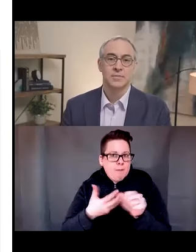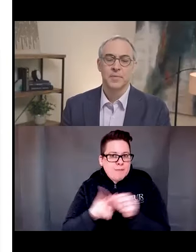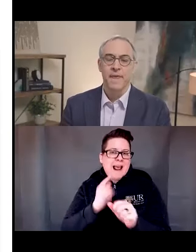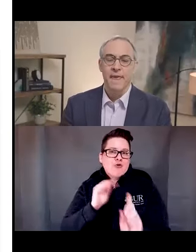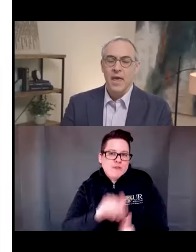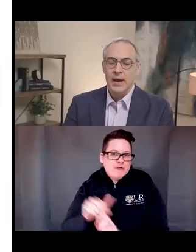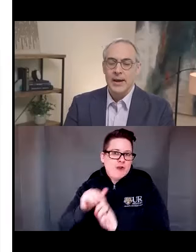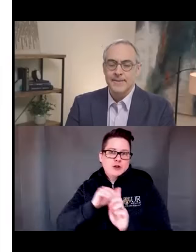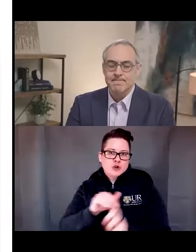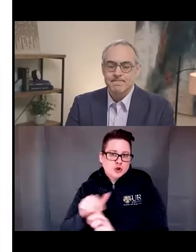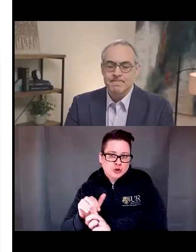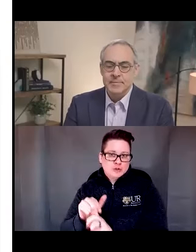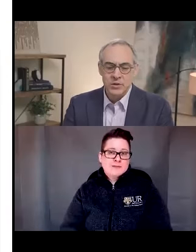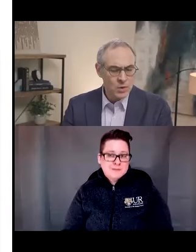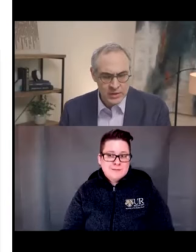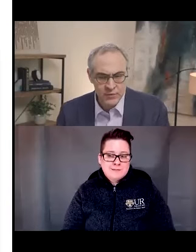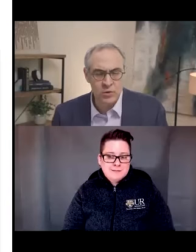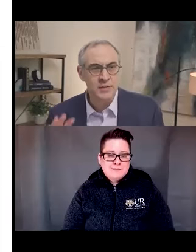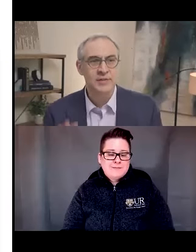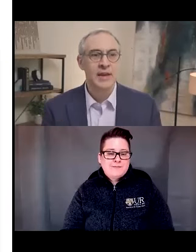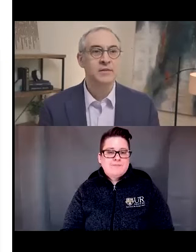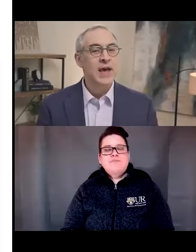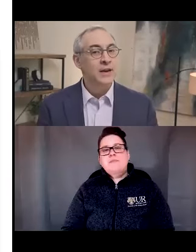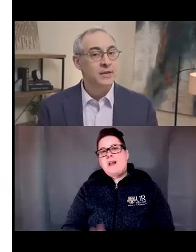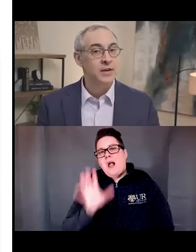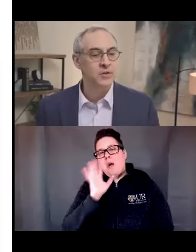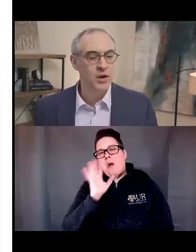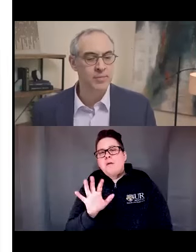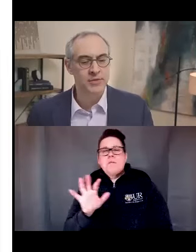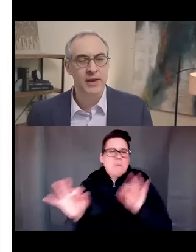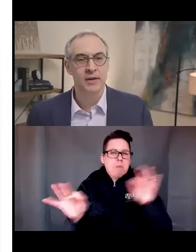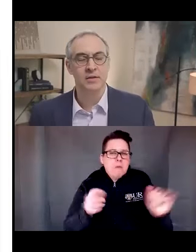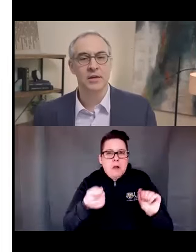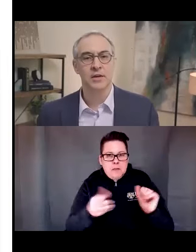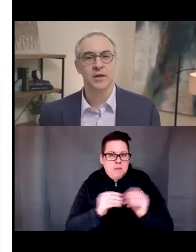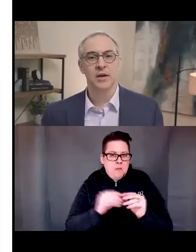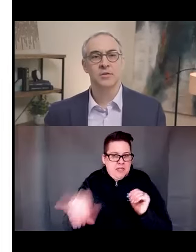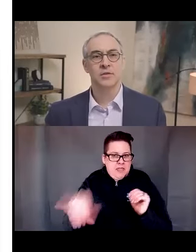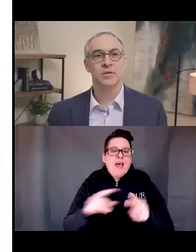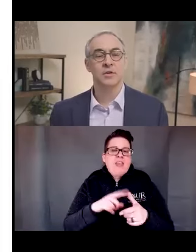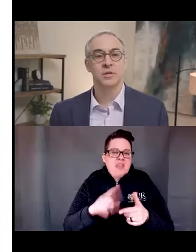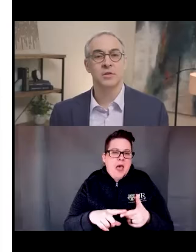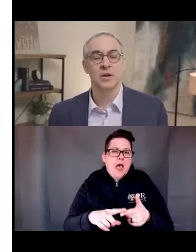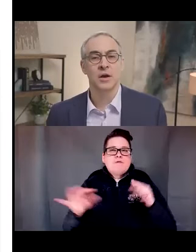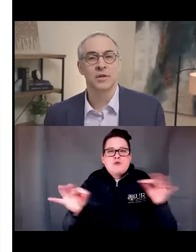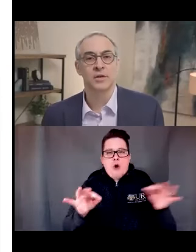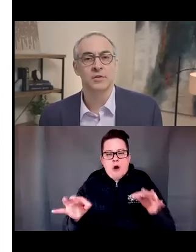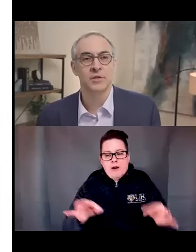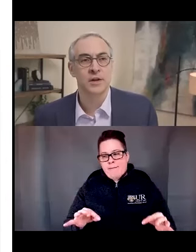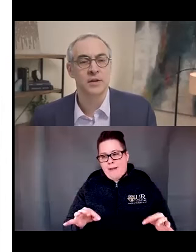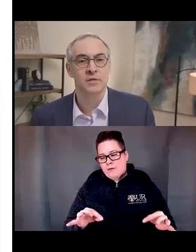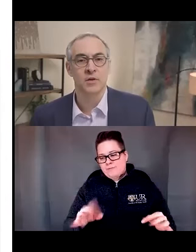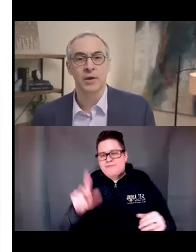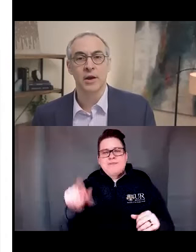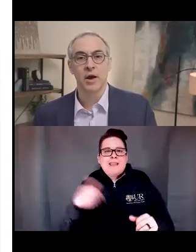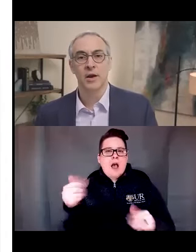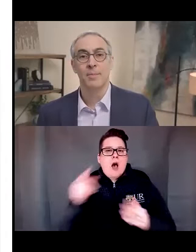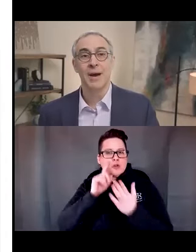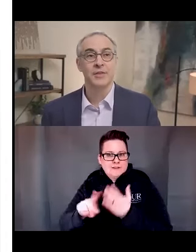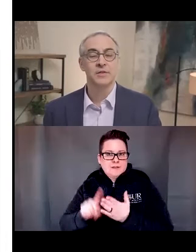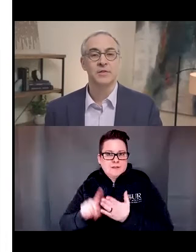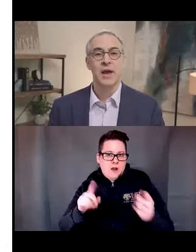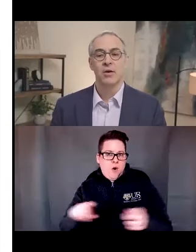refreshers. So I'll give you a little sense of that, and then I'll talk about the other studies going